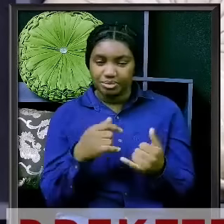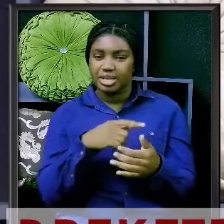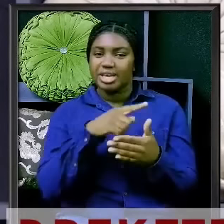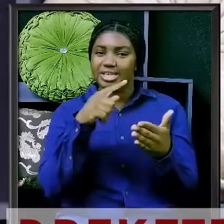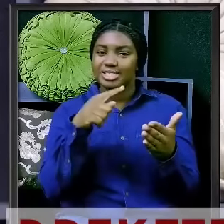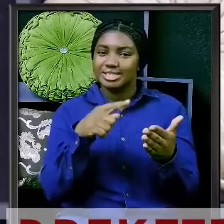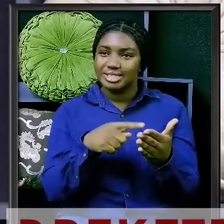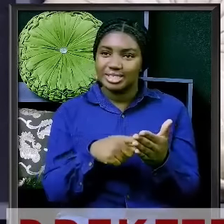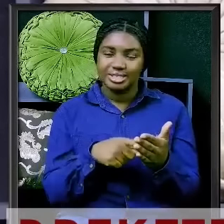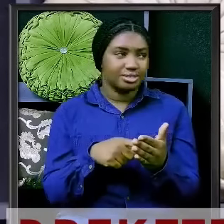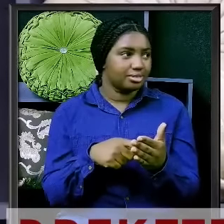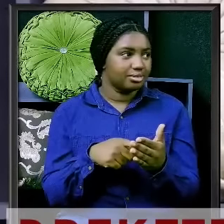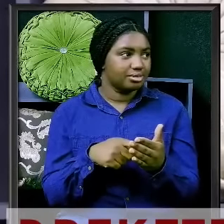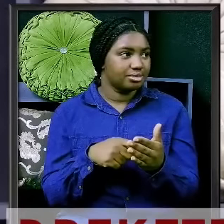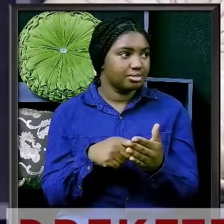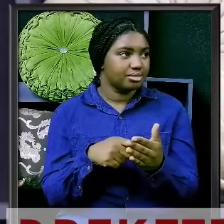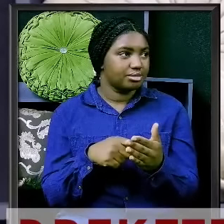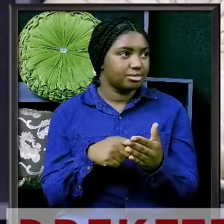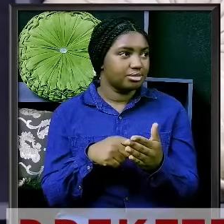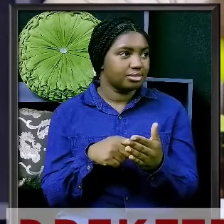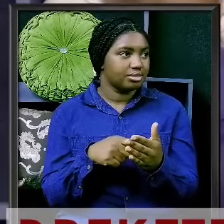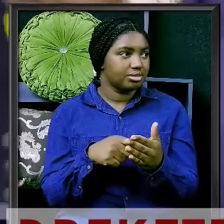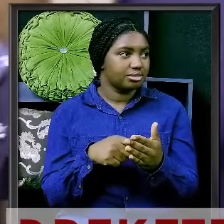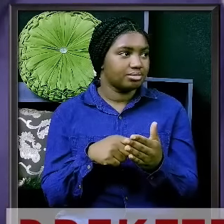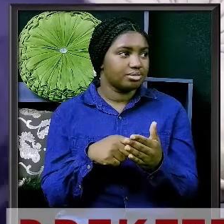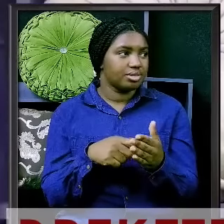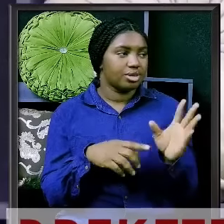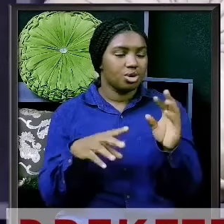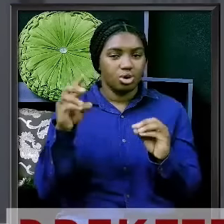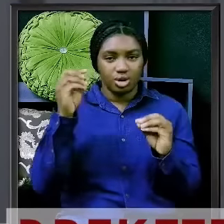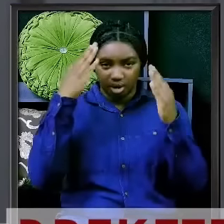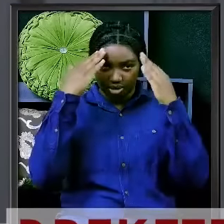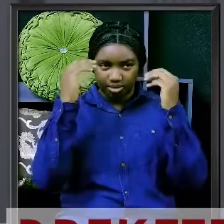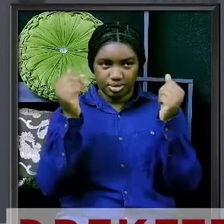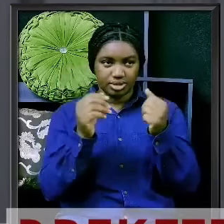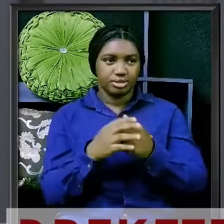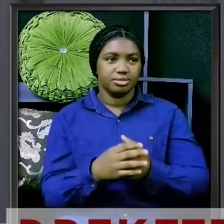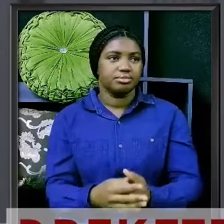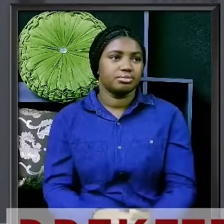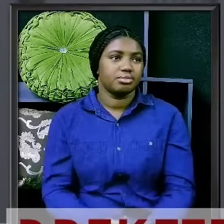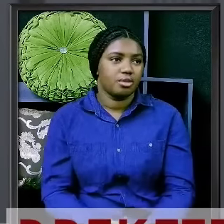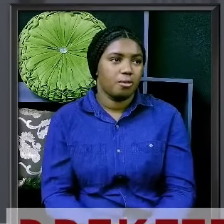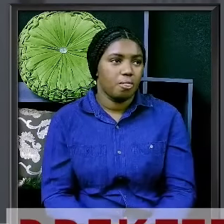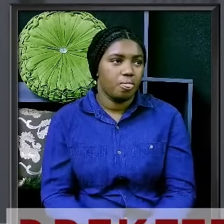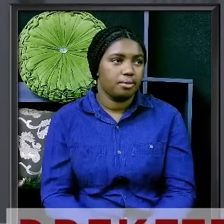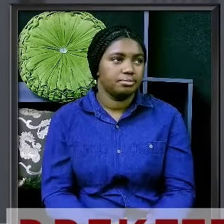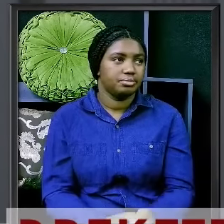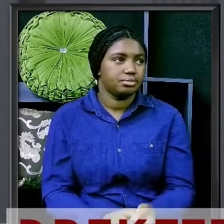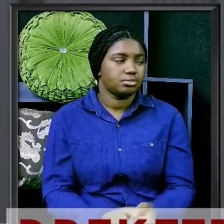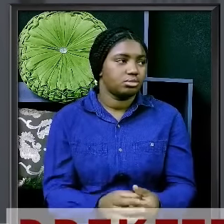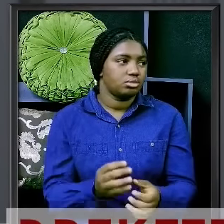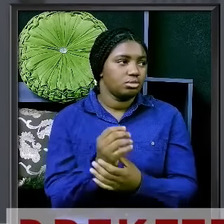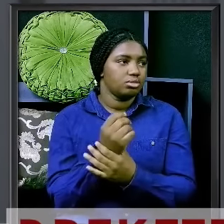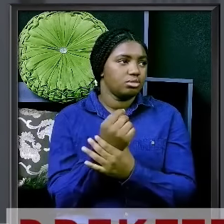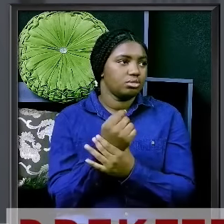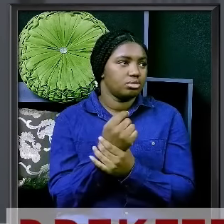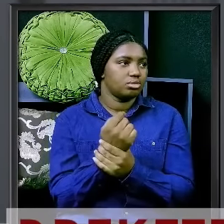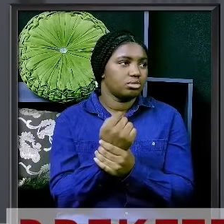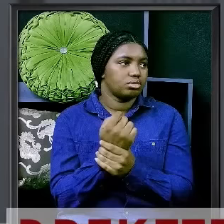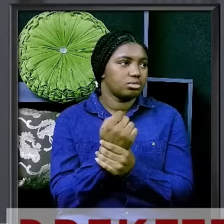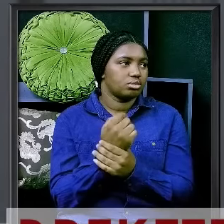consigned person where there for government. Ogaranya, Abe, hold on. If you like say, ordinary president won't talk. Just hold on. Hello, ordinary president. No